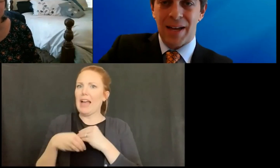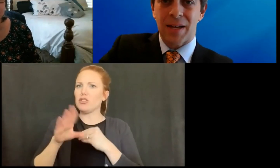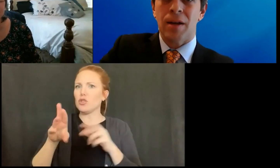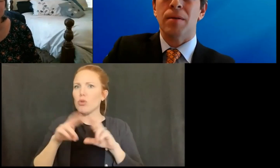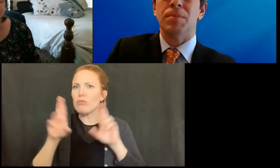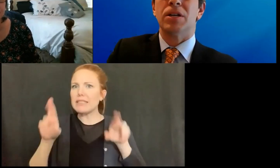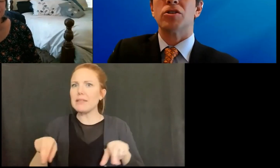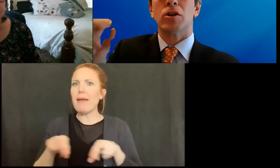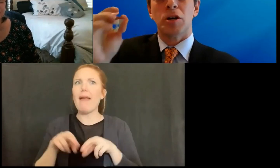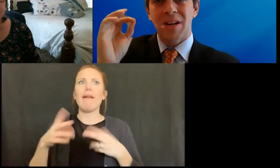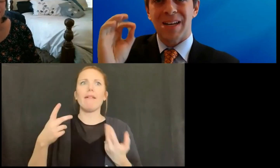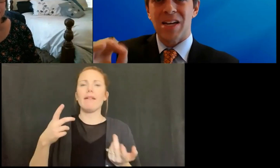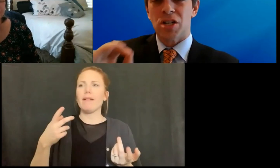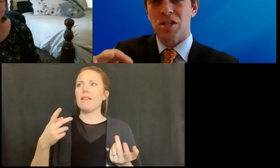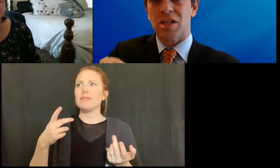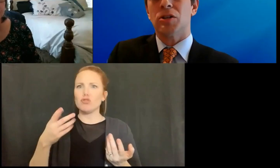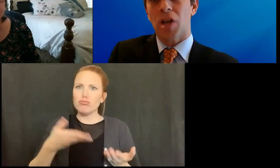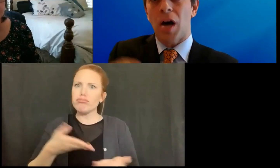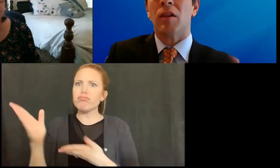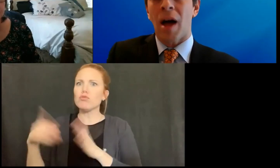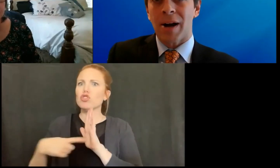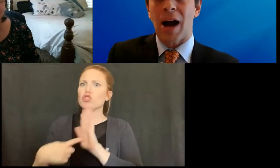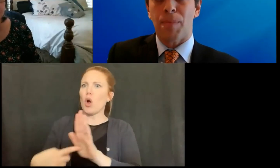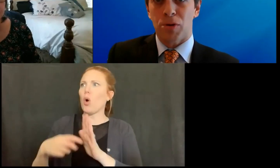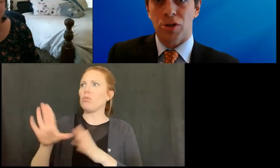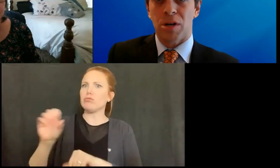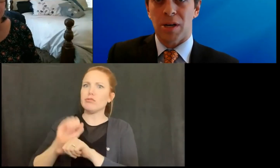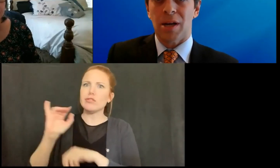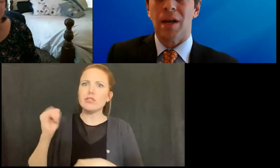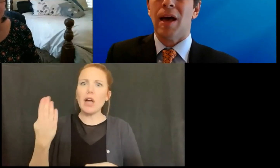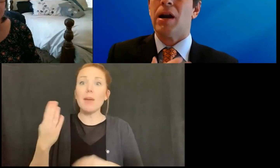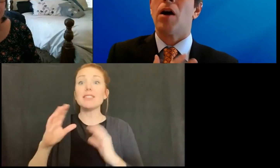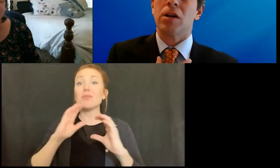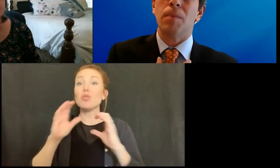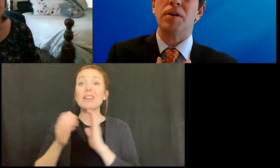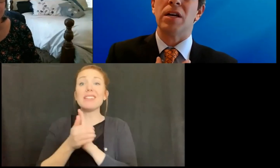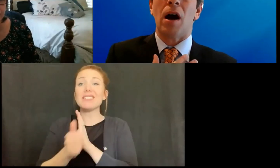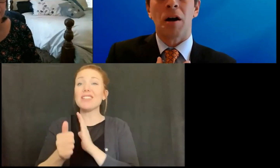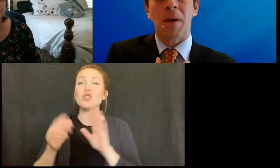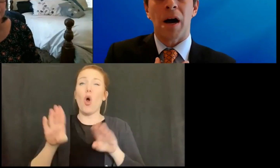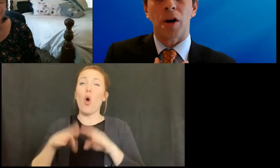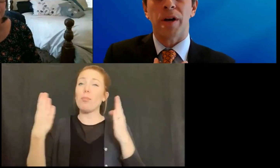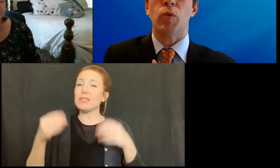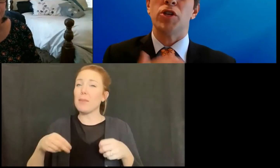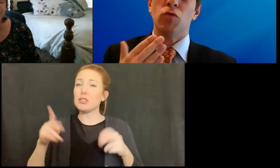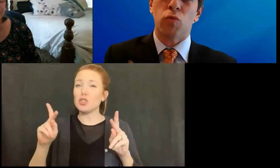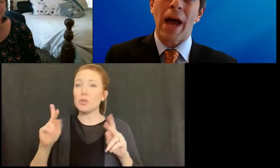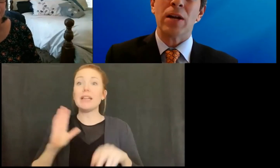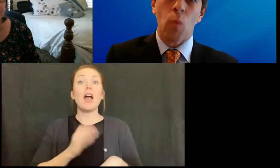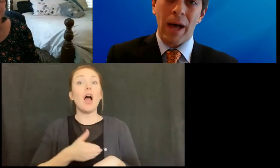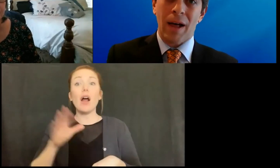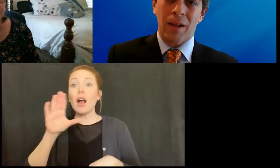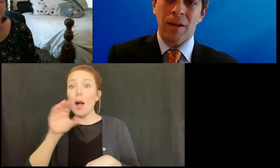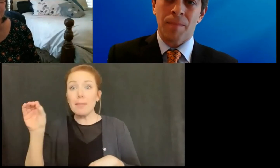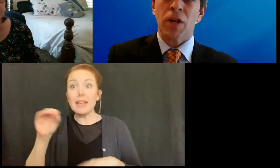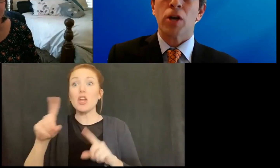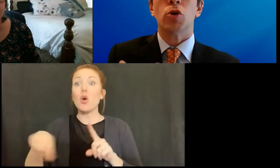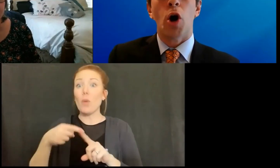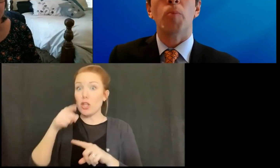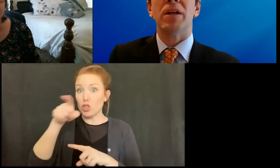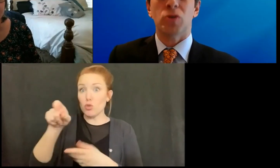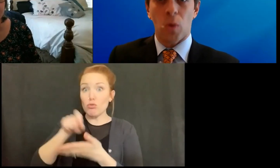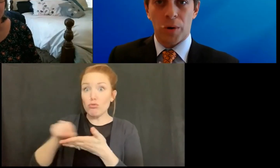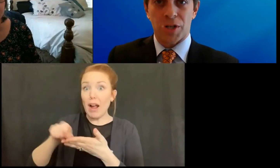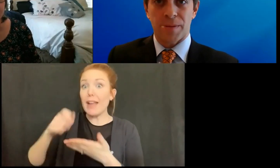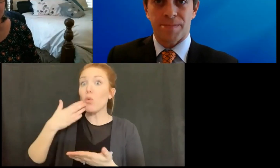next day, because communication skills unlock opportunity. And our company, our motto is, when you write well,